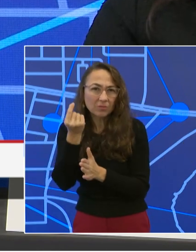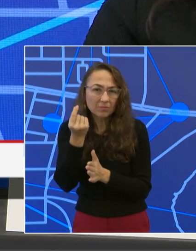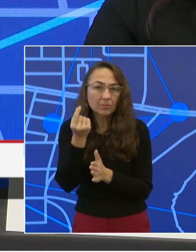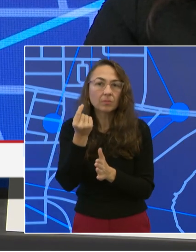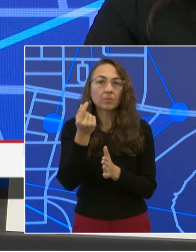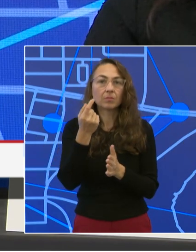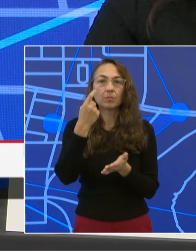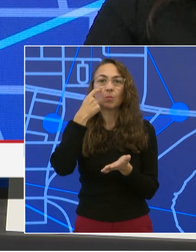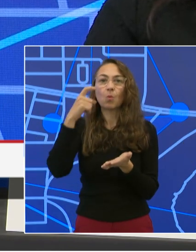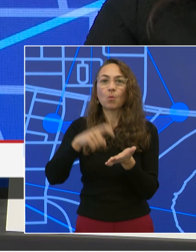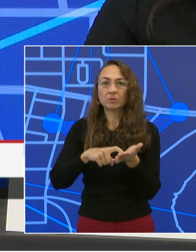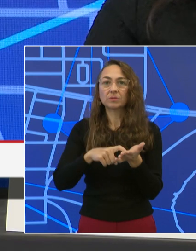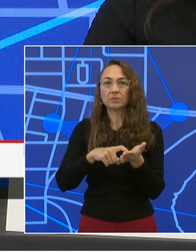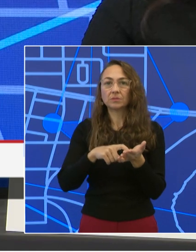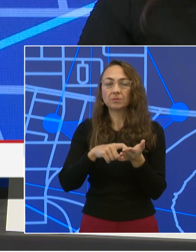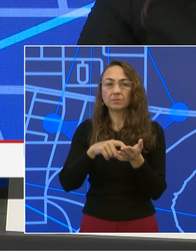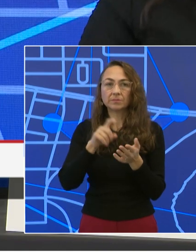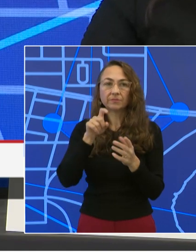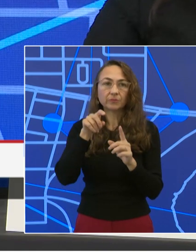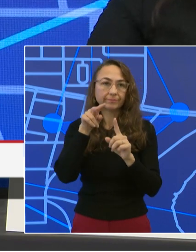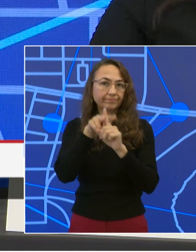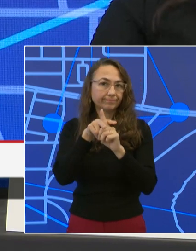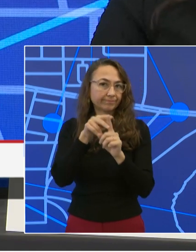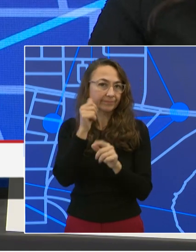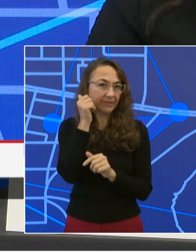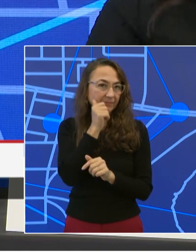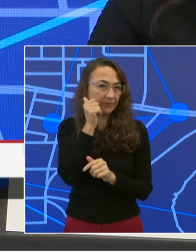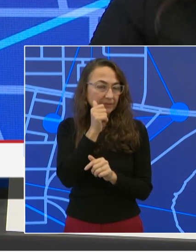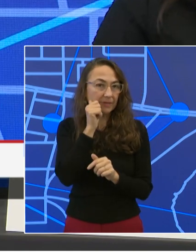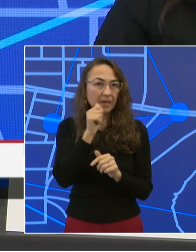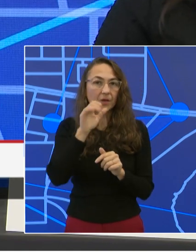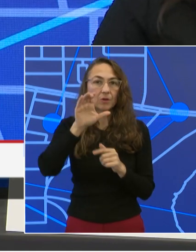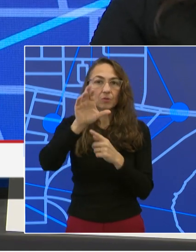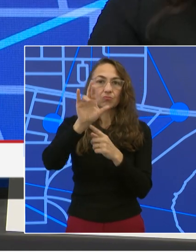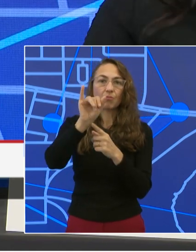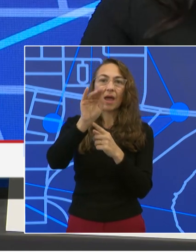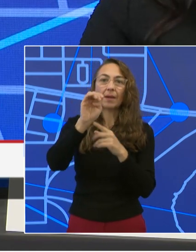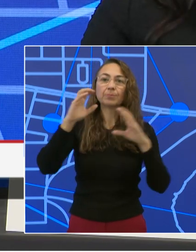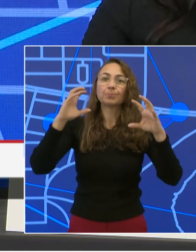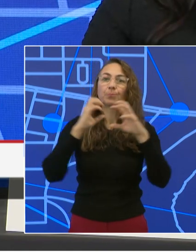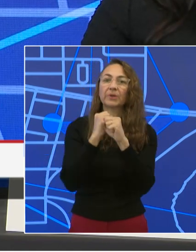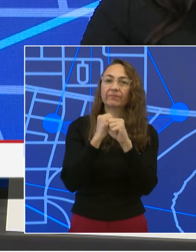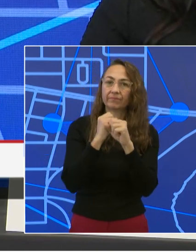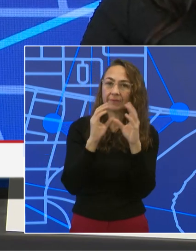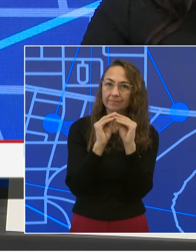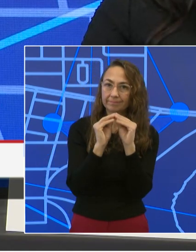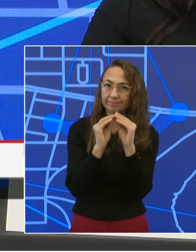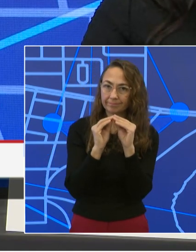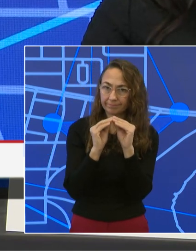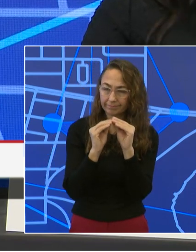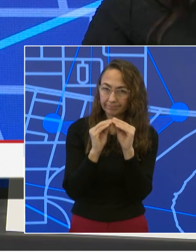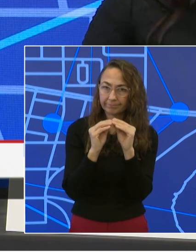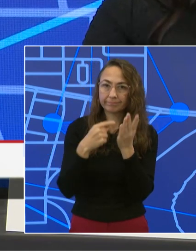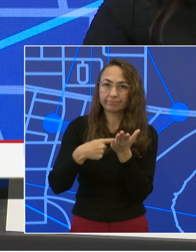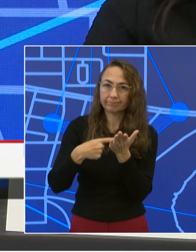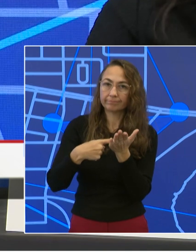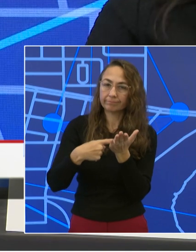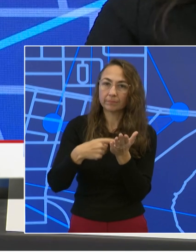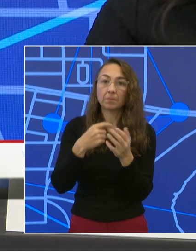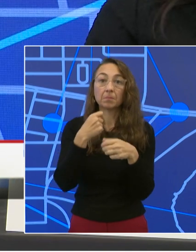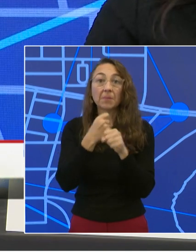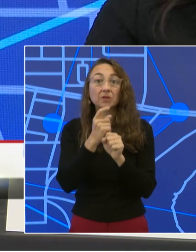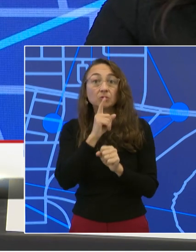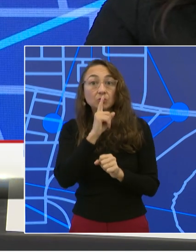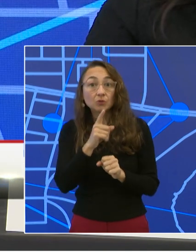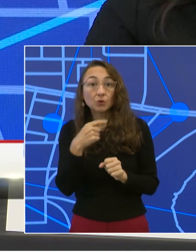also implement daily crime briefings here at the Metropolitan Police Department, so that not only are we addressing crime, but the leadership that